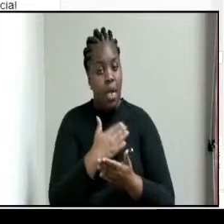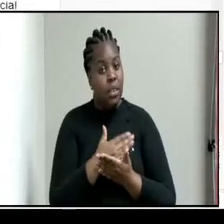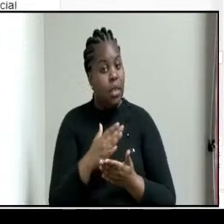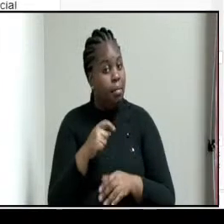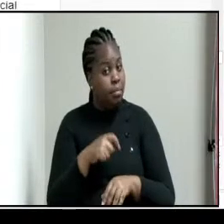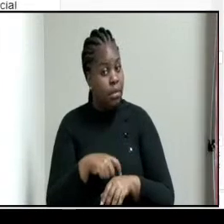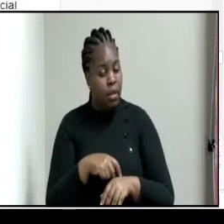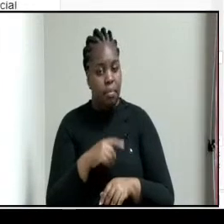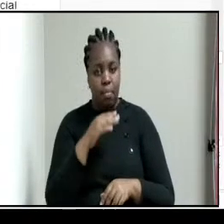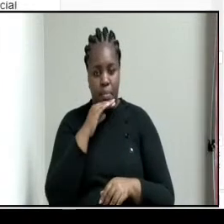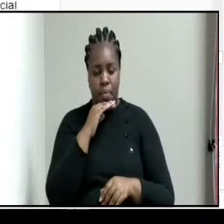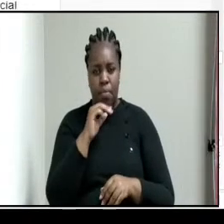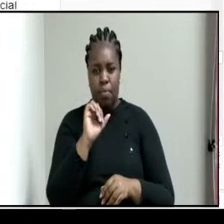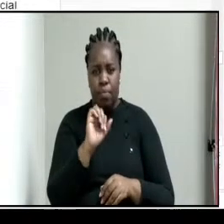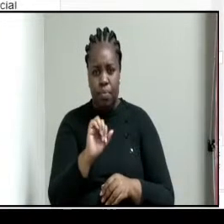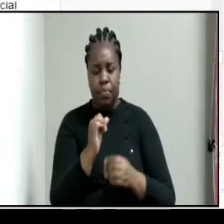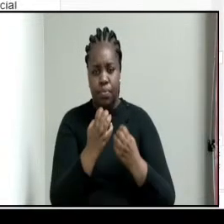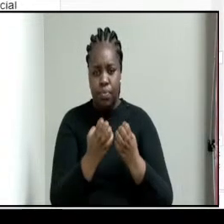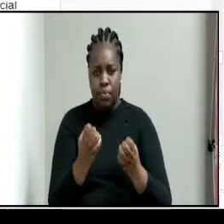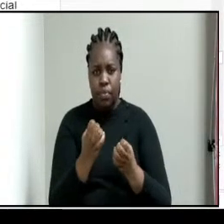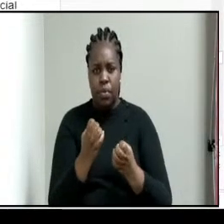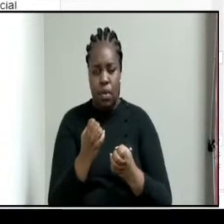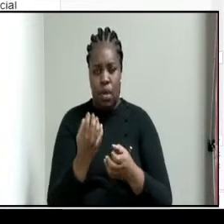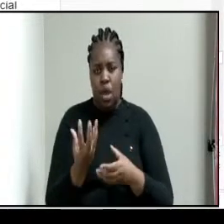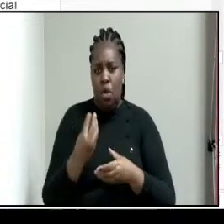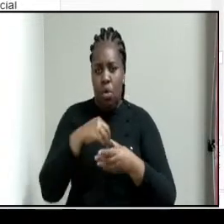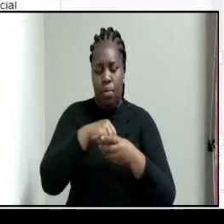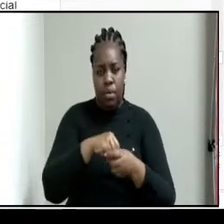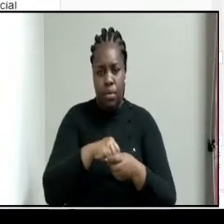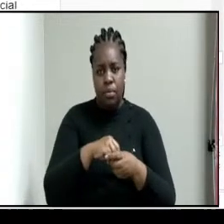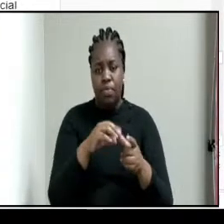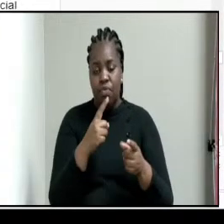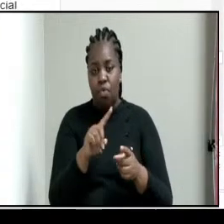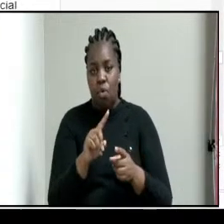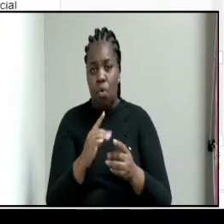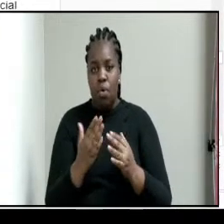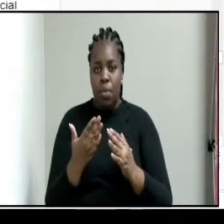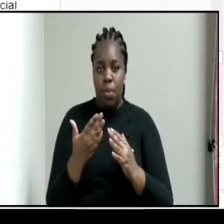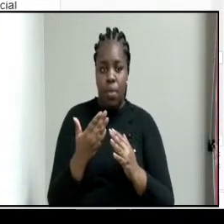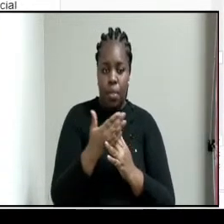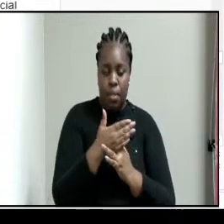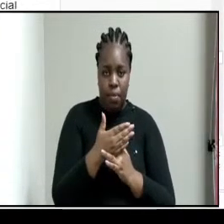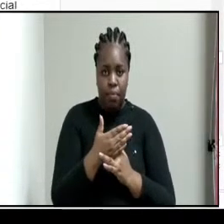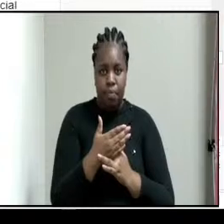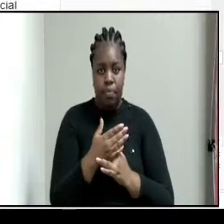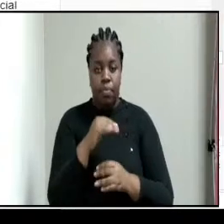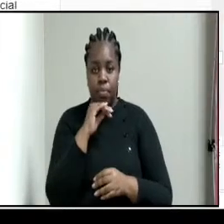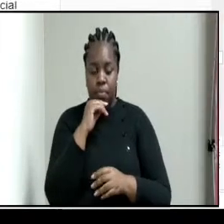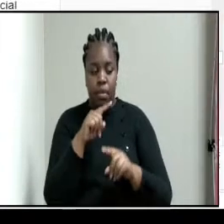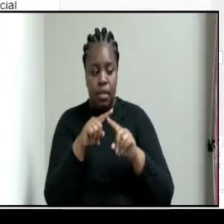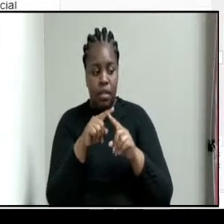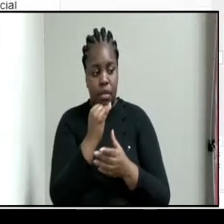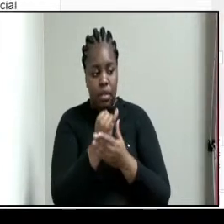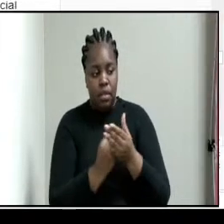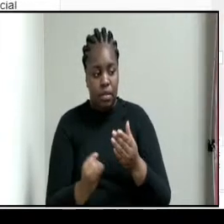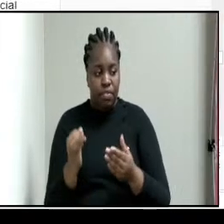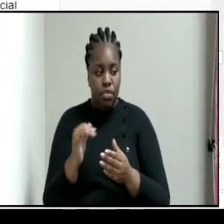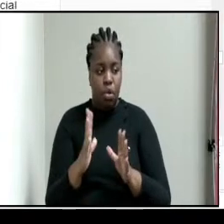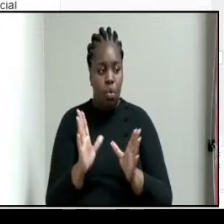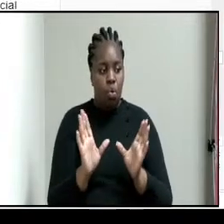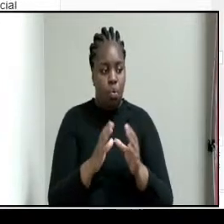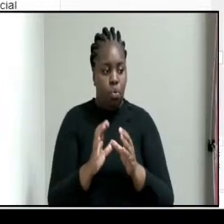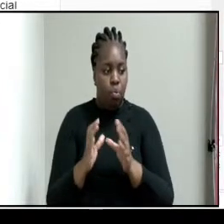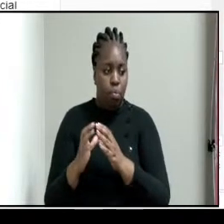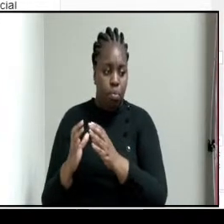own entities, such as individuals, groups, and corporations and other entities from interfering with individuals or the group's enjoyment